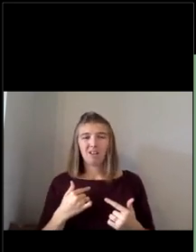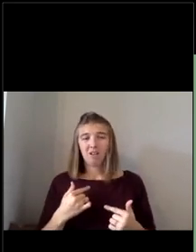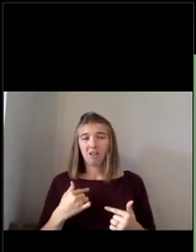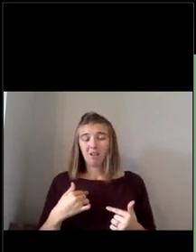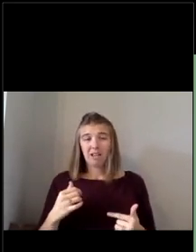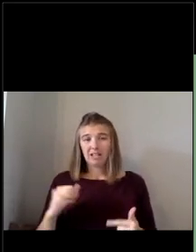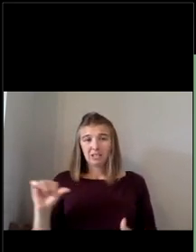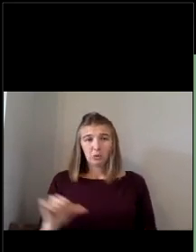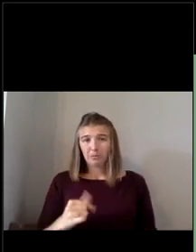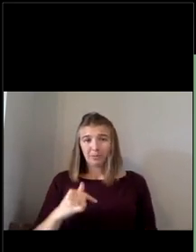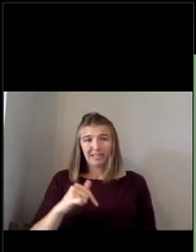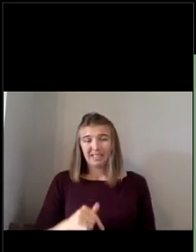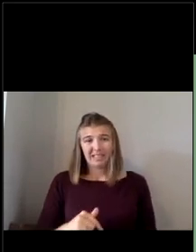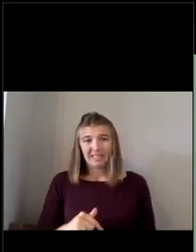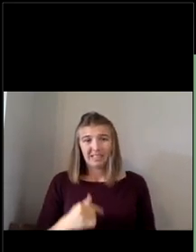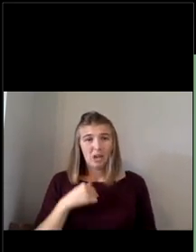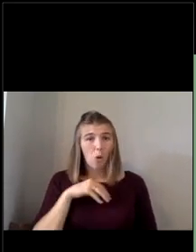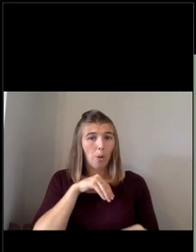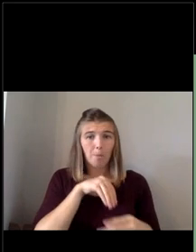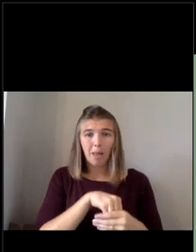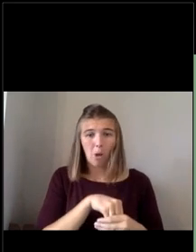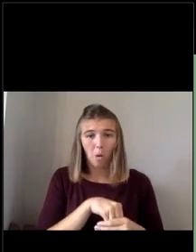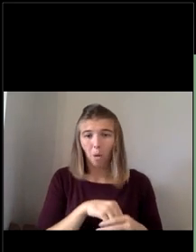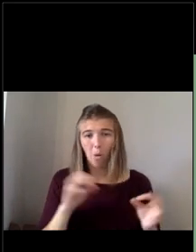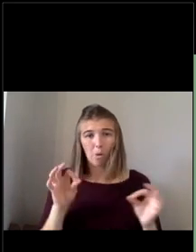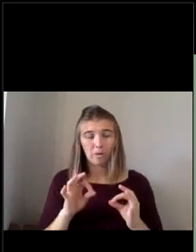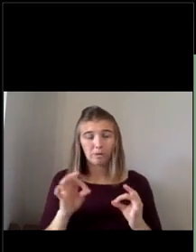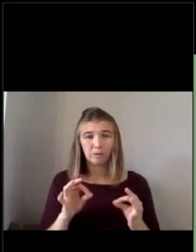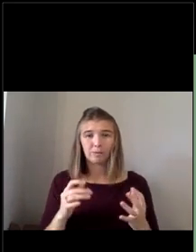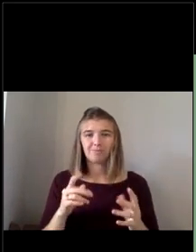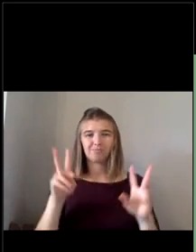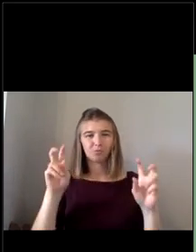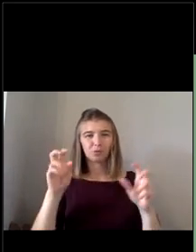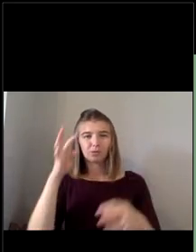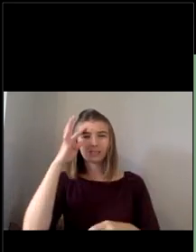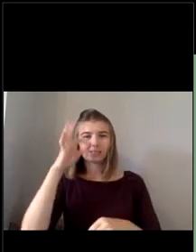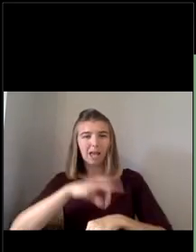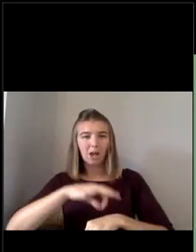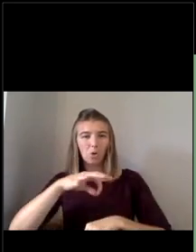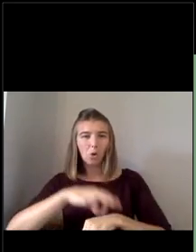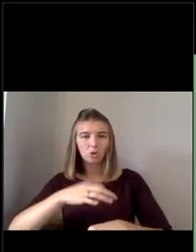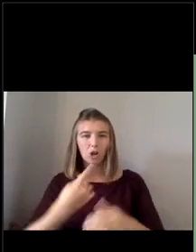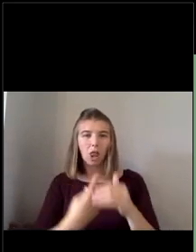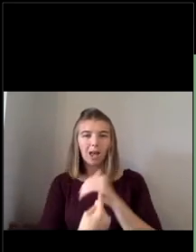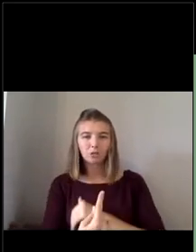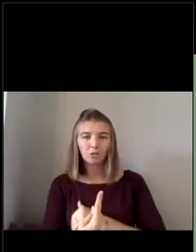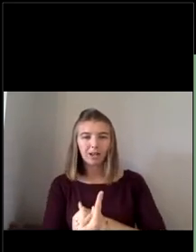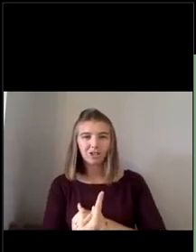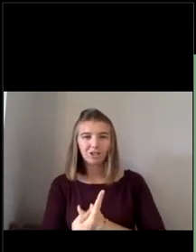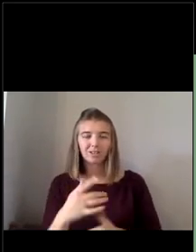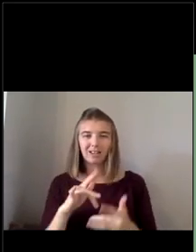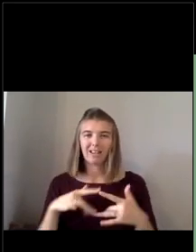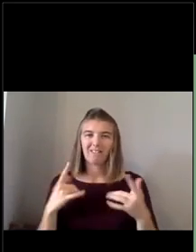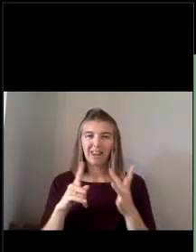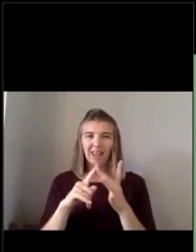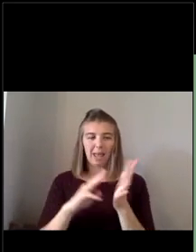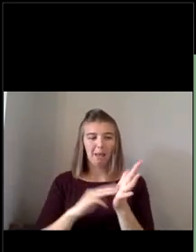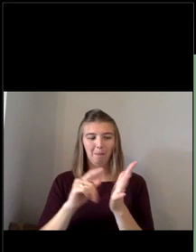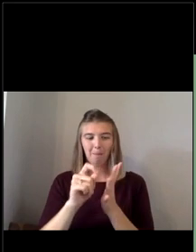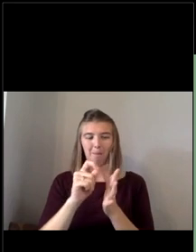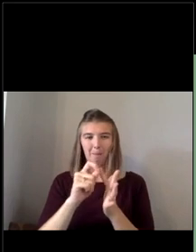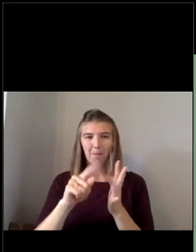you know, capable or able to be in that setting, and can, you know, lead to things